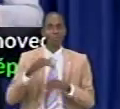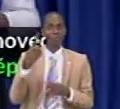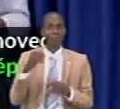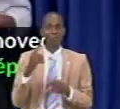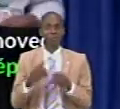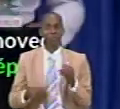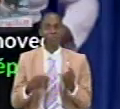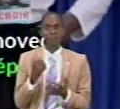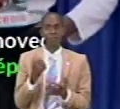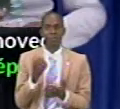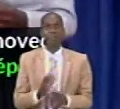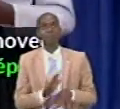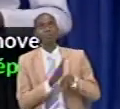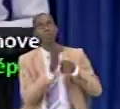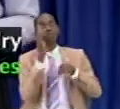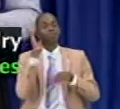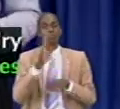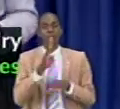amen mountains